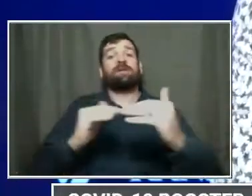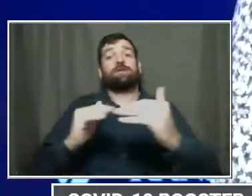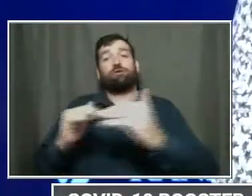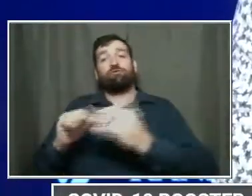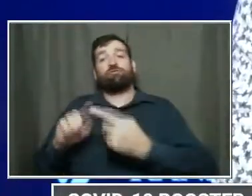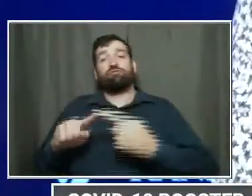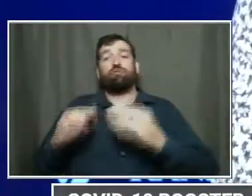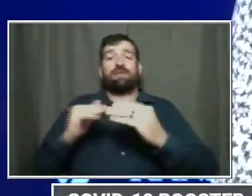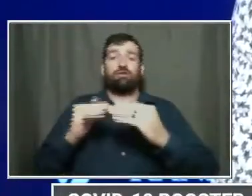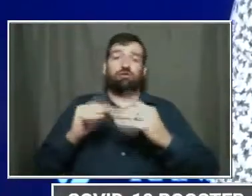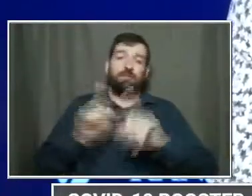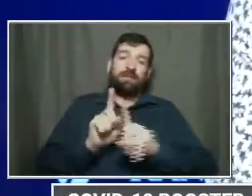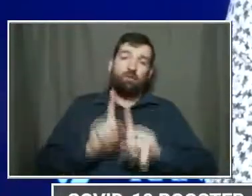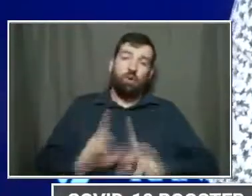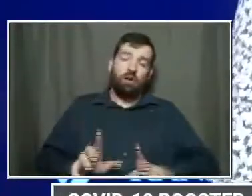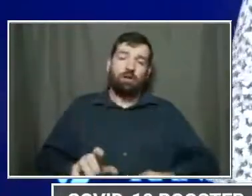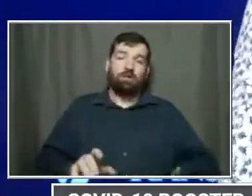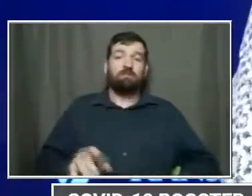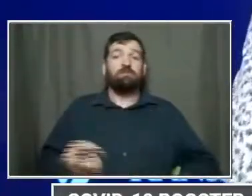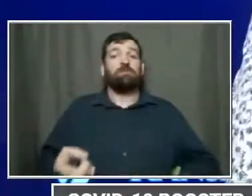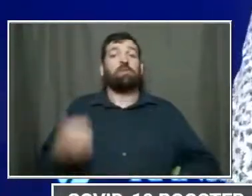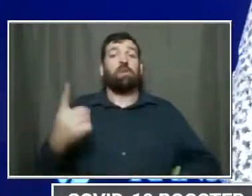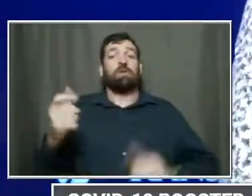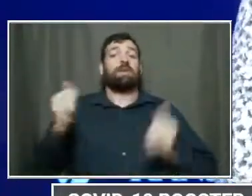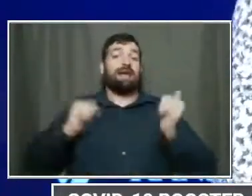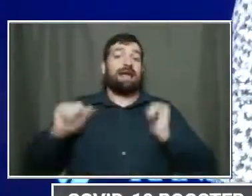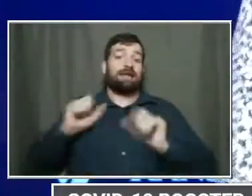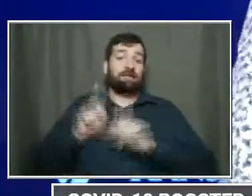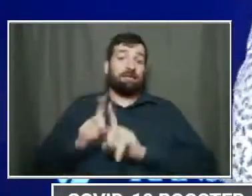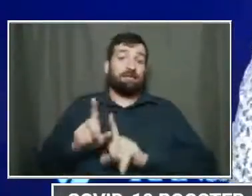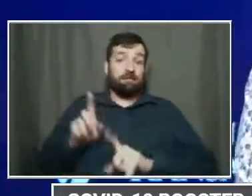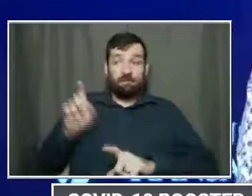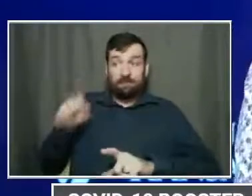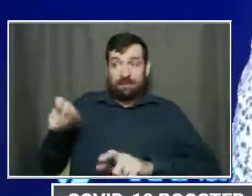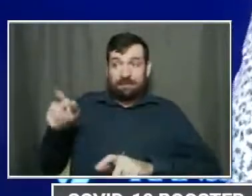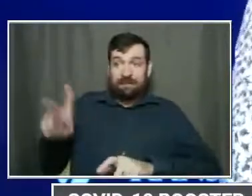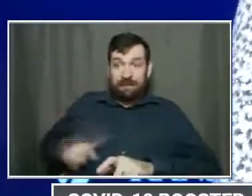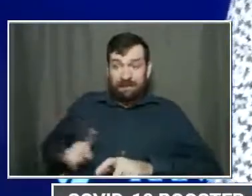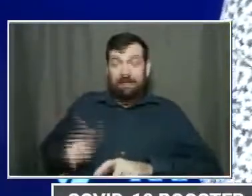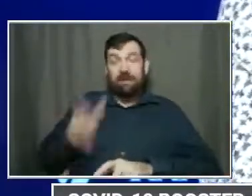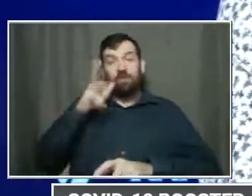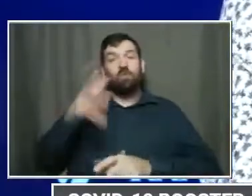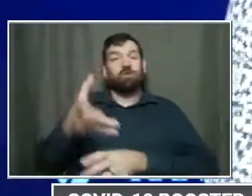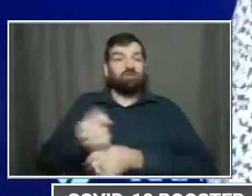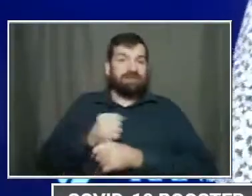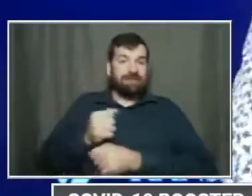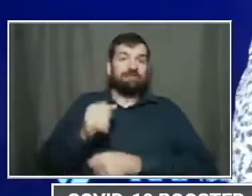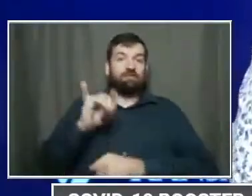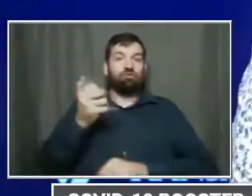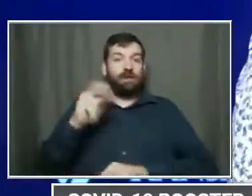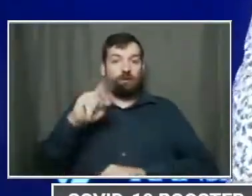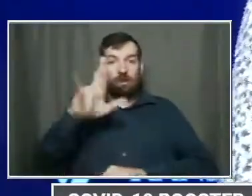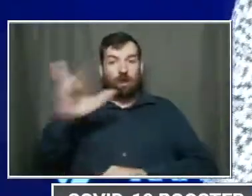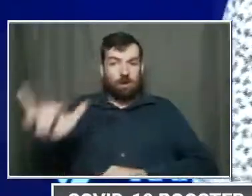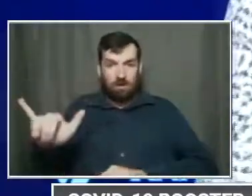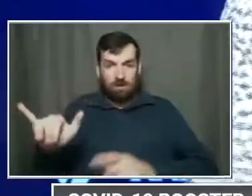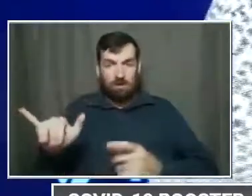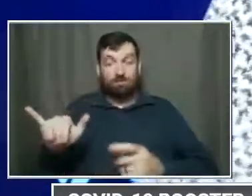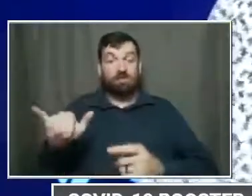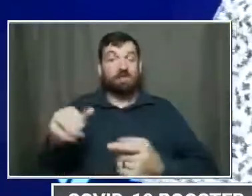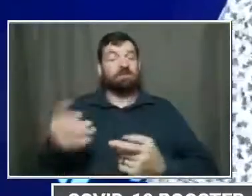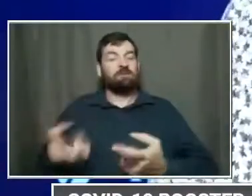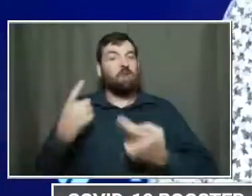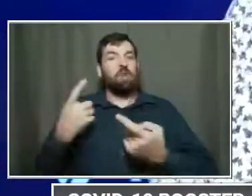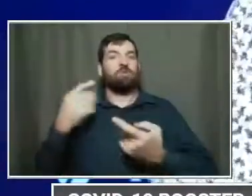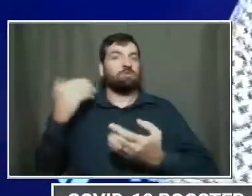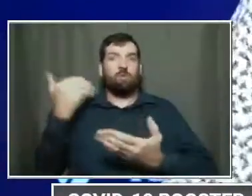mentoring. One of my acting mentees who needs a kidney is getting a kidney in January. A close friend of mine, I didn't know